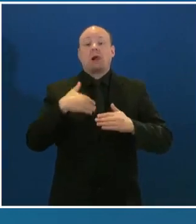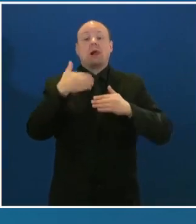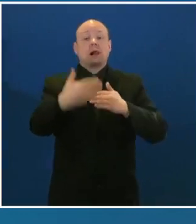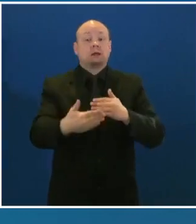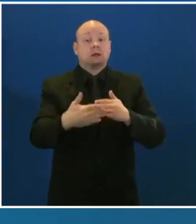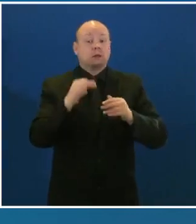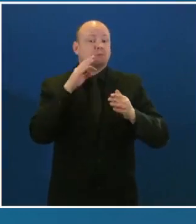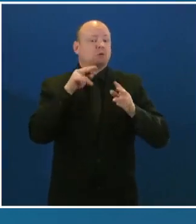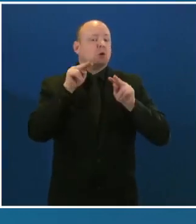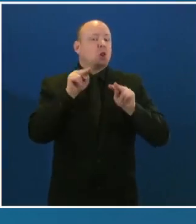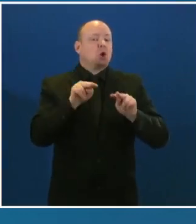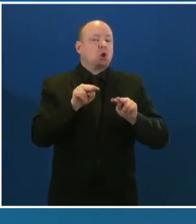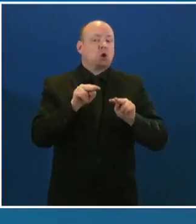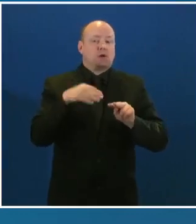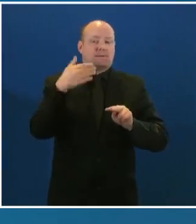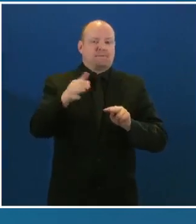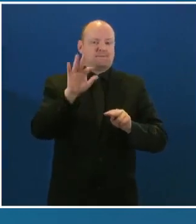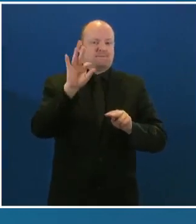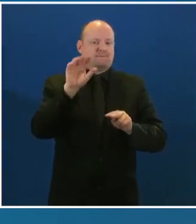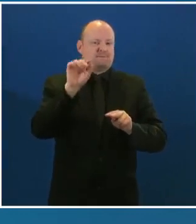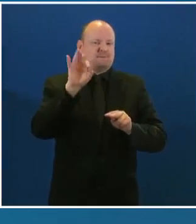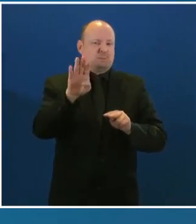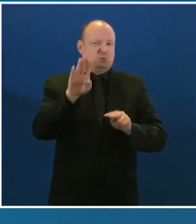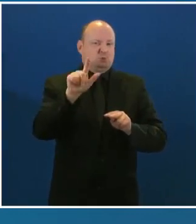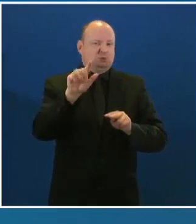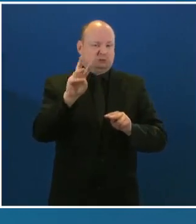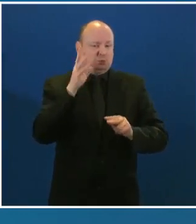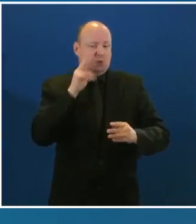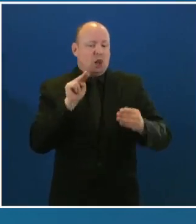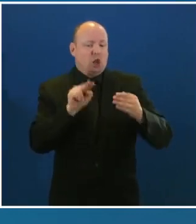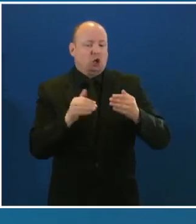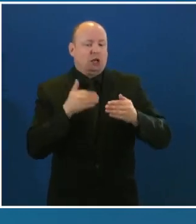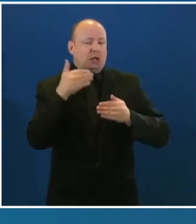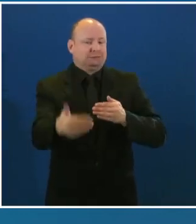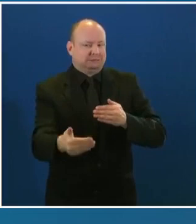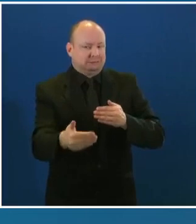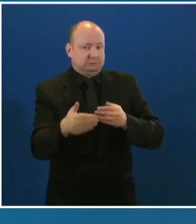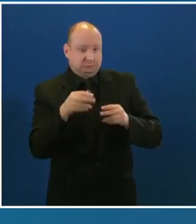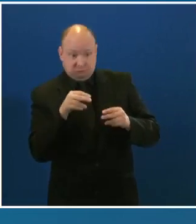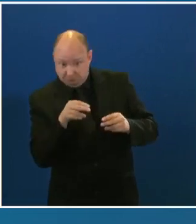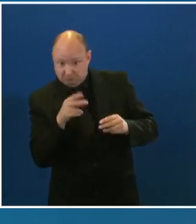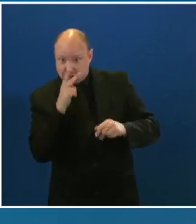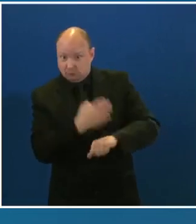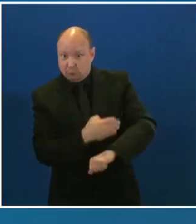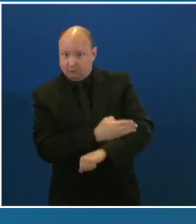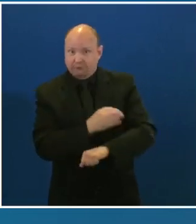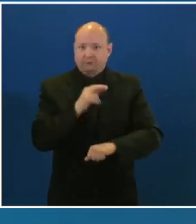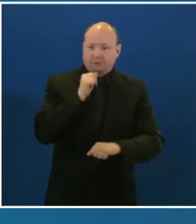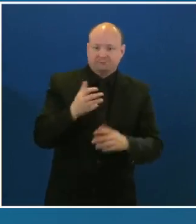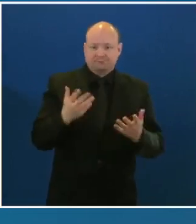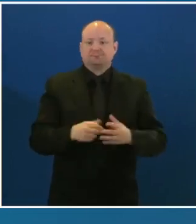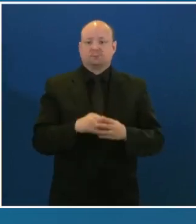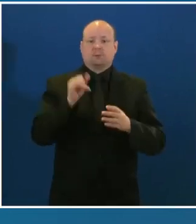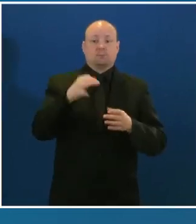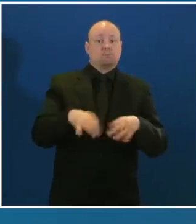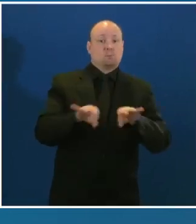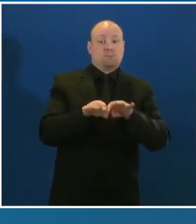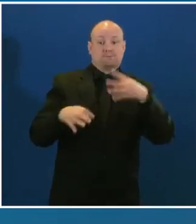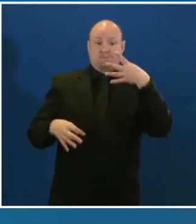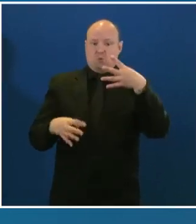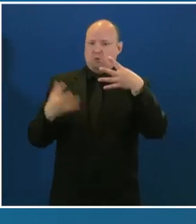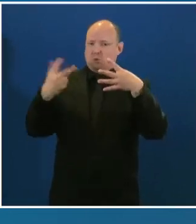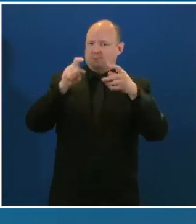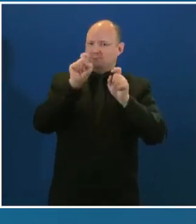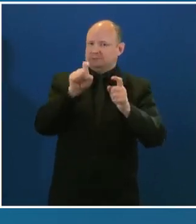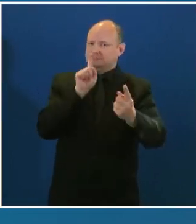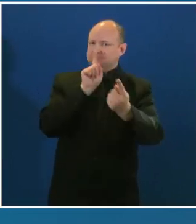February 26. So it's important that our region must continue to meet 3 of the 4 metrics set by the